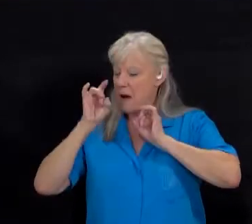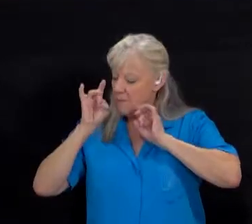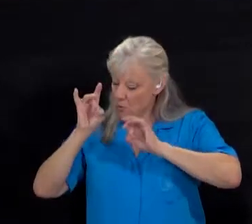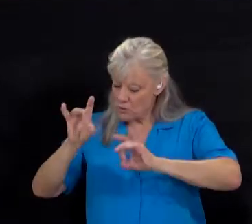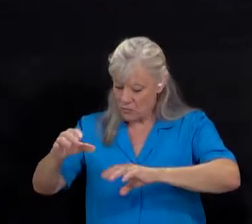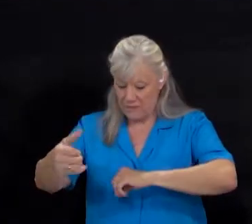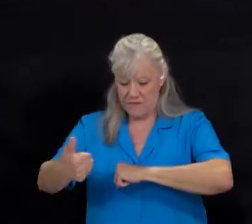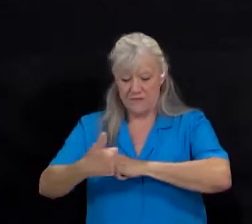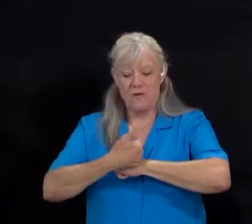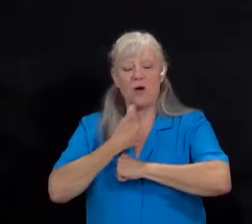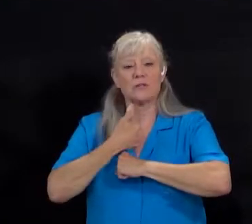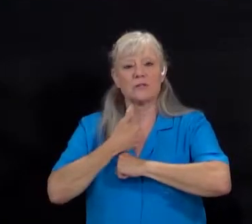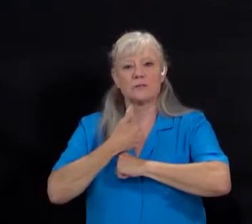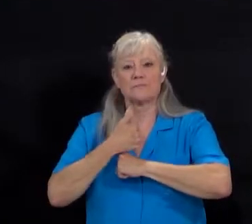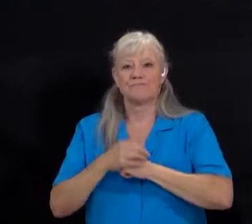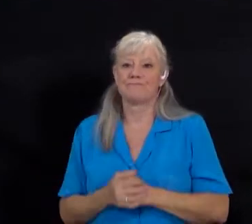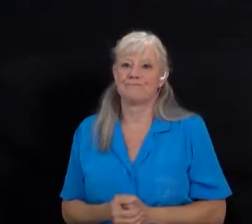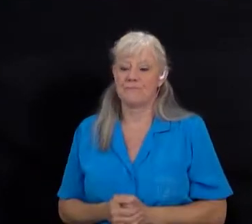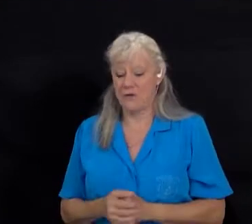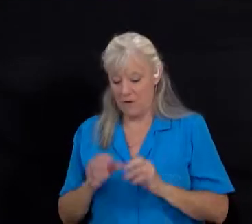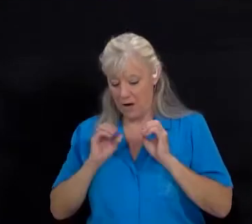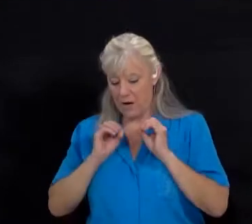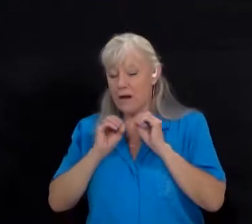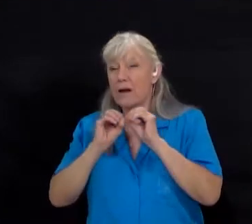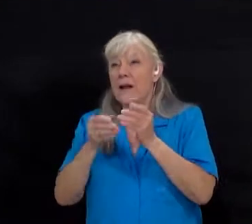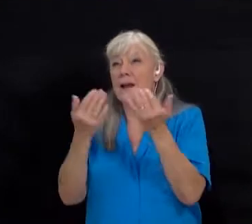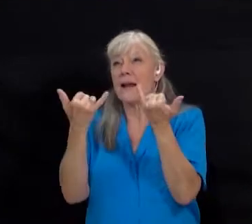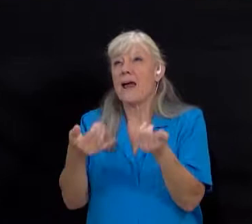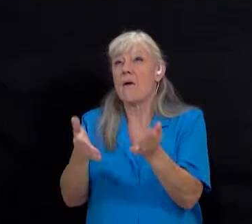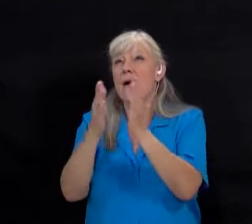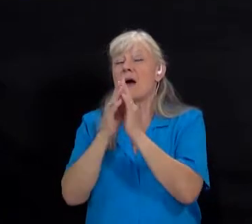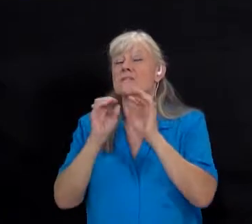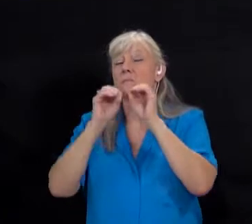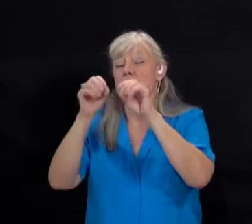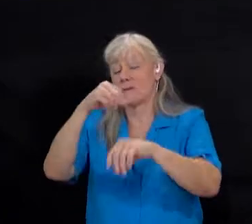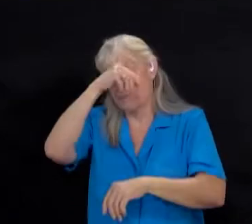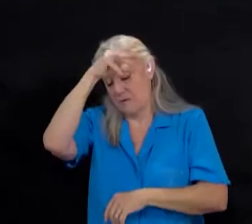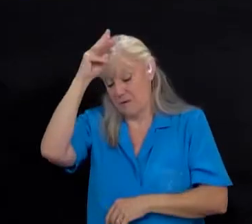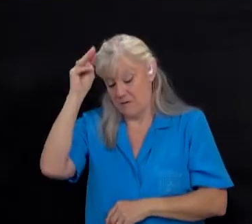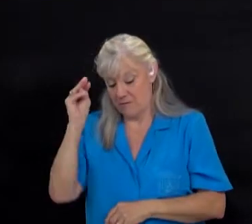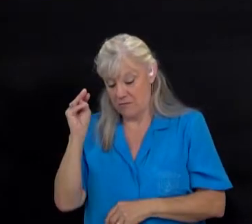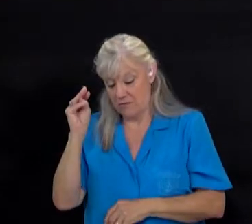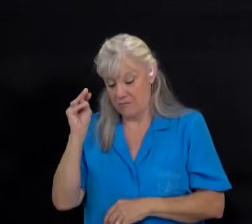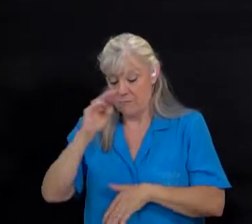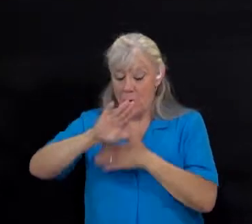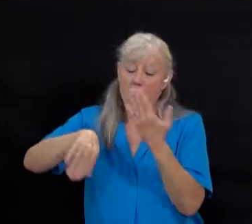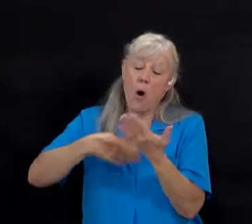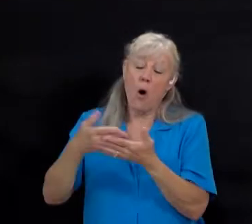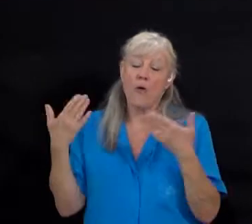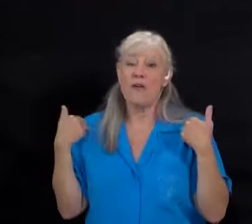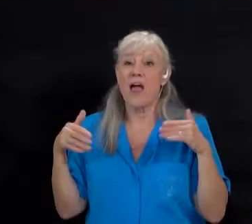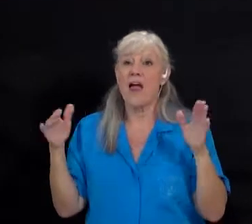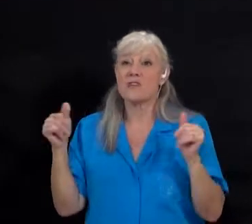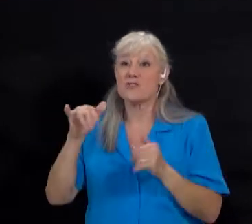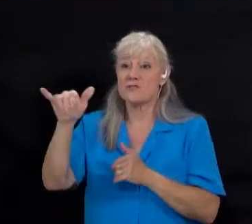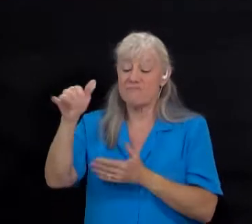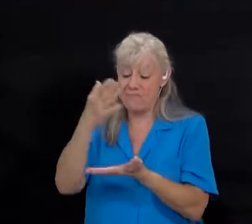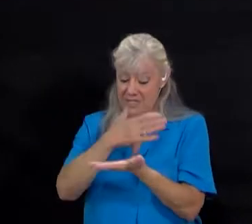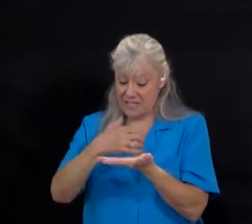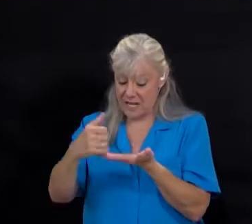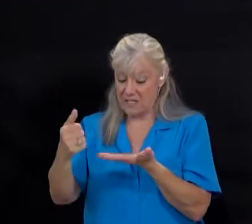through my most deepest fault. Therefore, I ask this miracle word, all the angels and